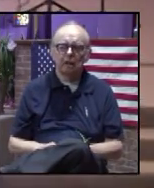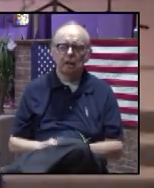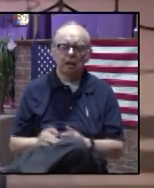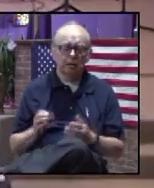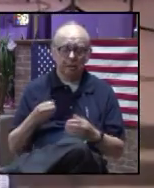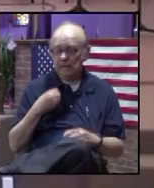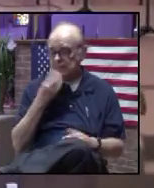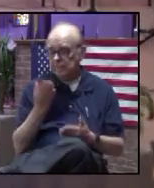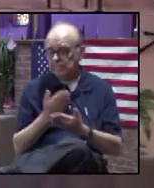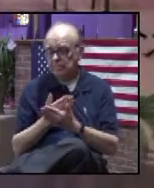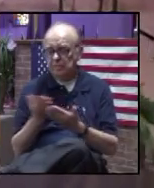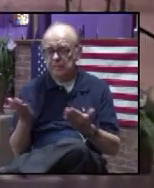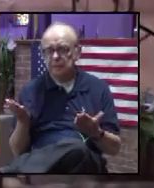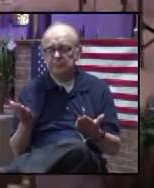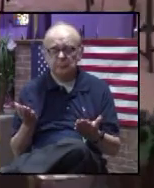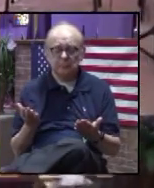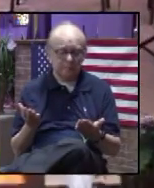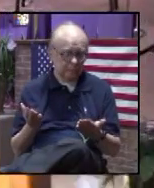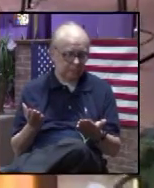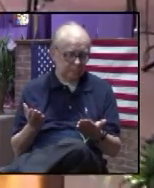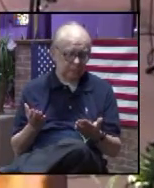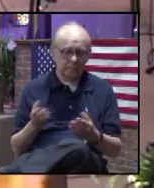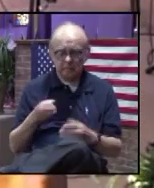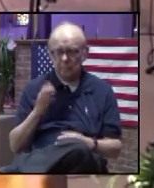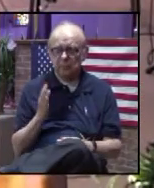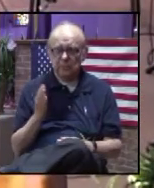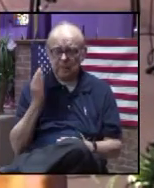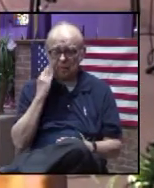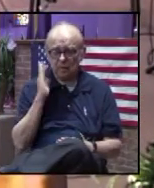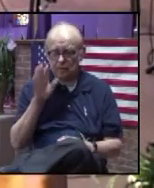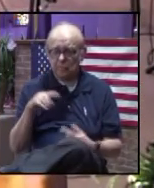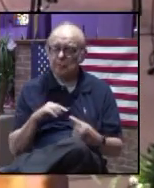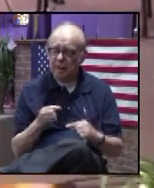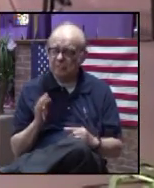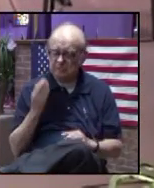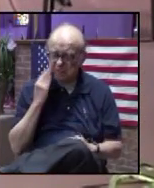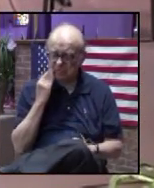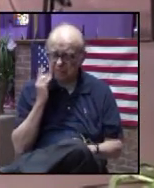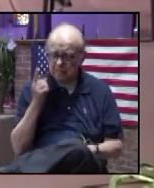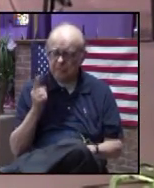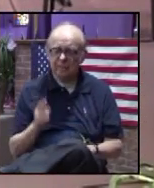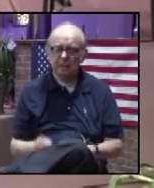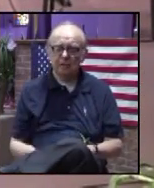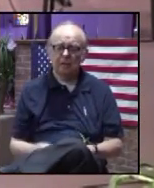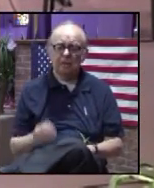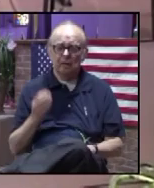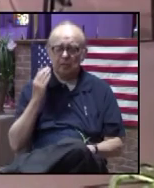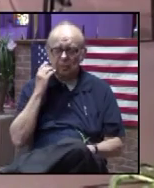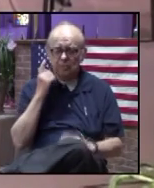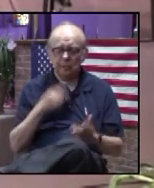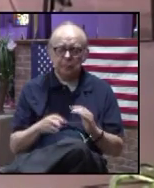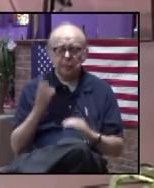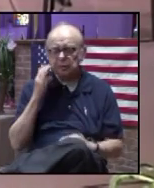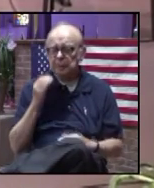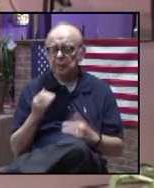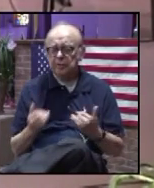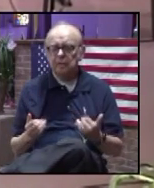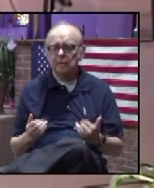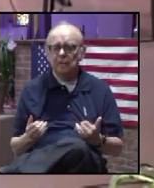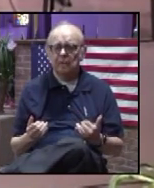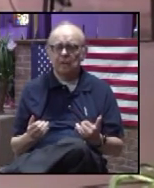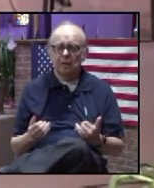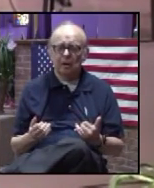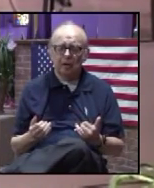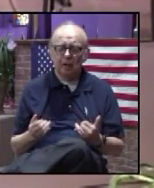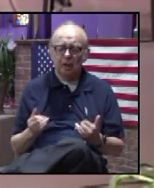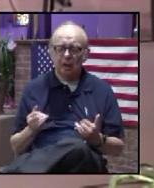So let me say this to you. God knows your pain. And he knows what you're going through. And he